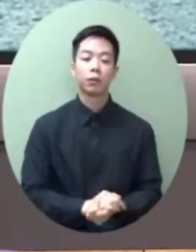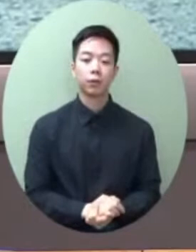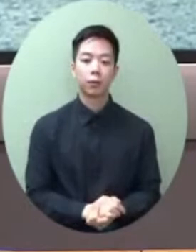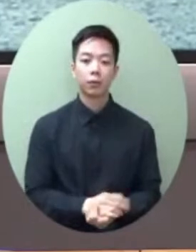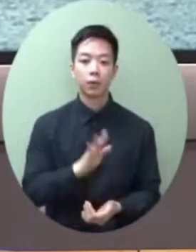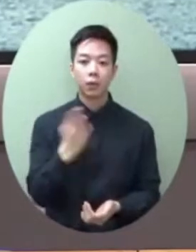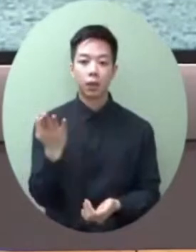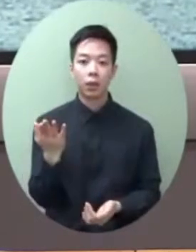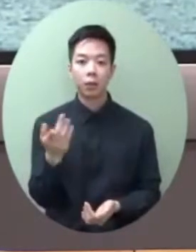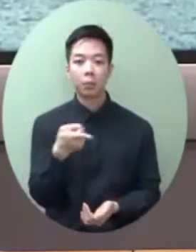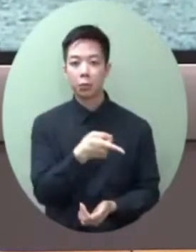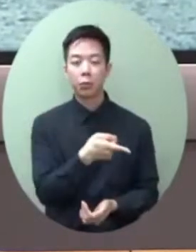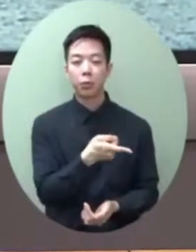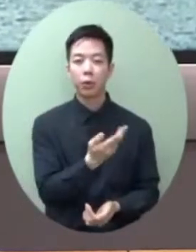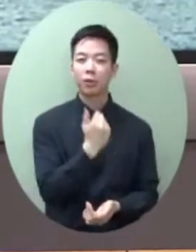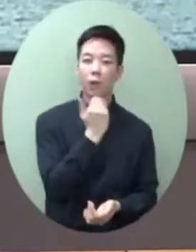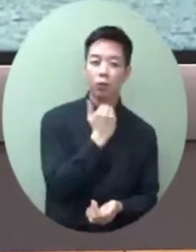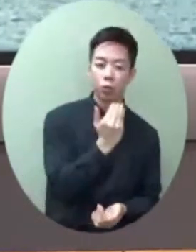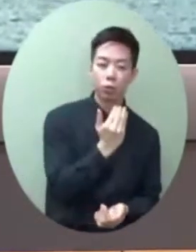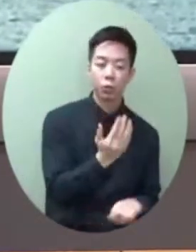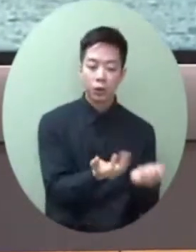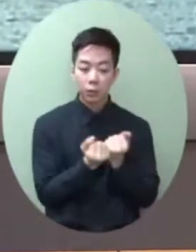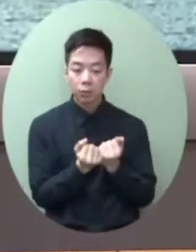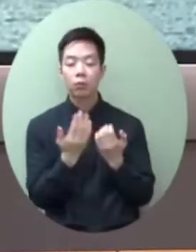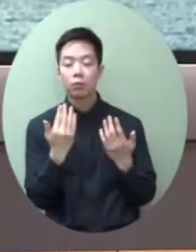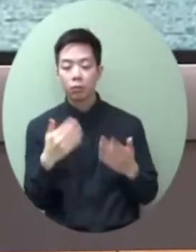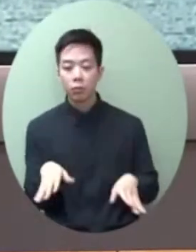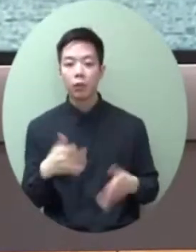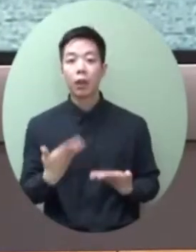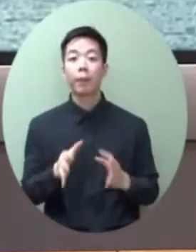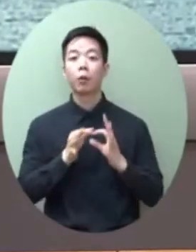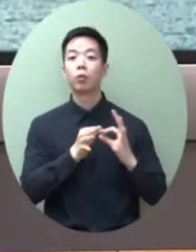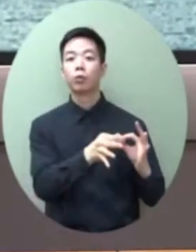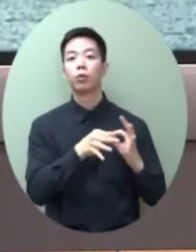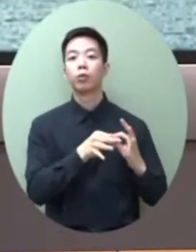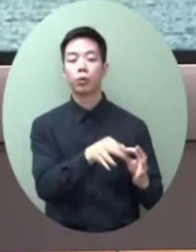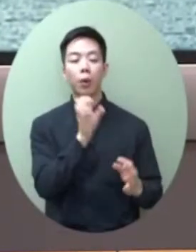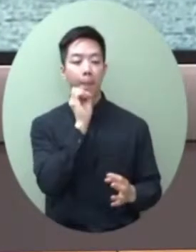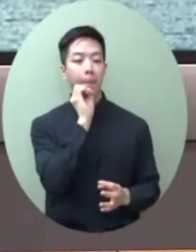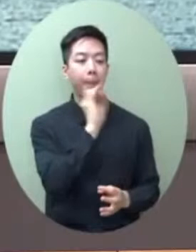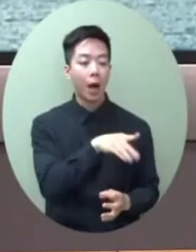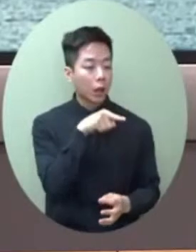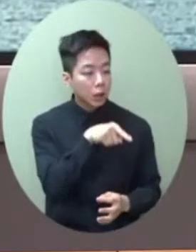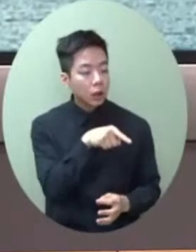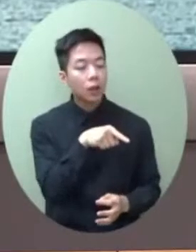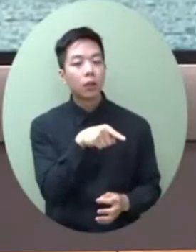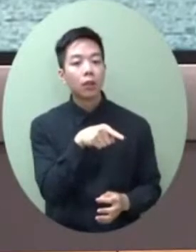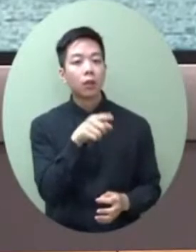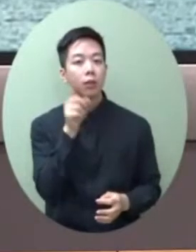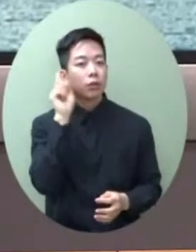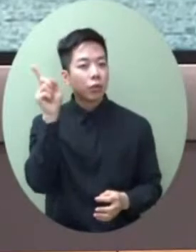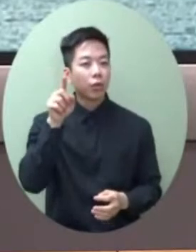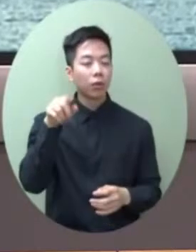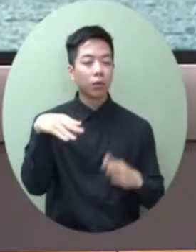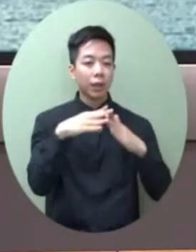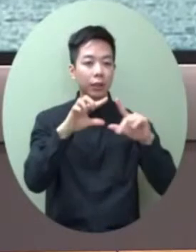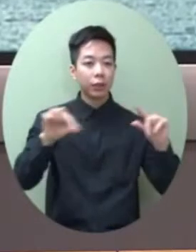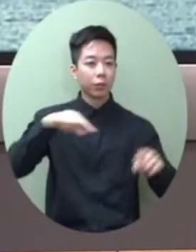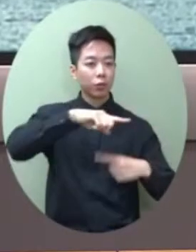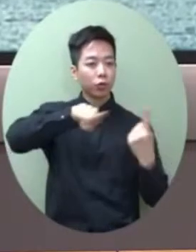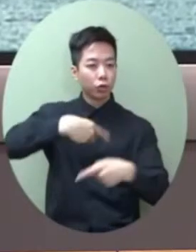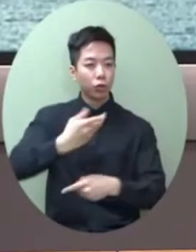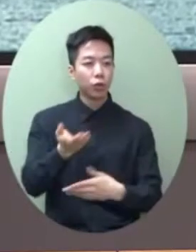home. As well, since we received some feedback, and today we got in touch with them